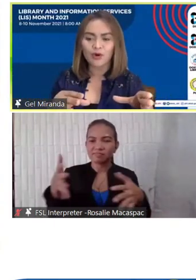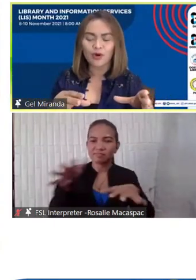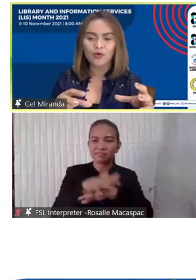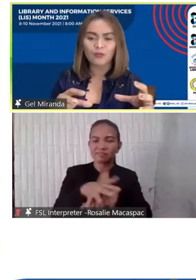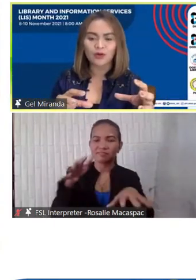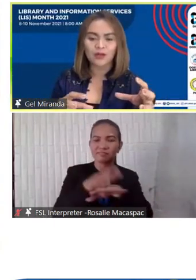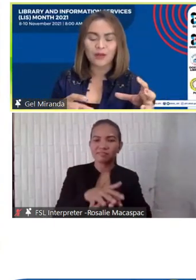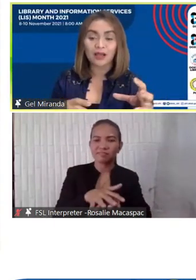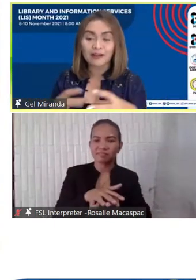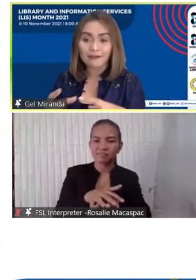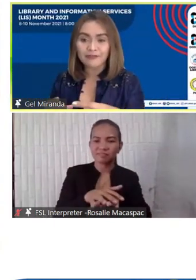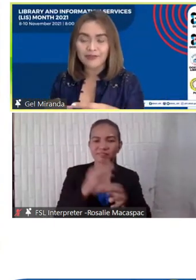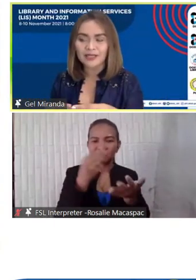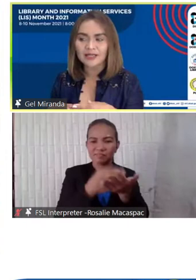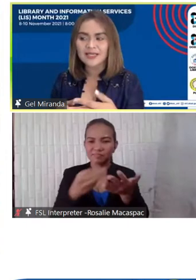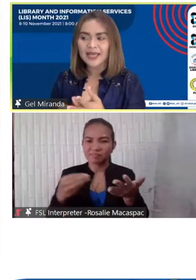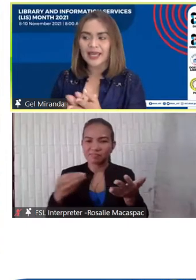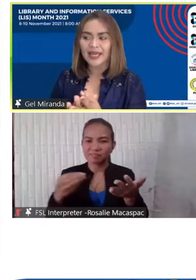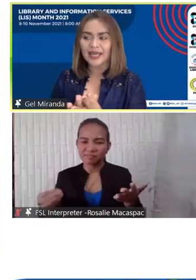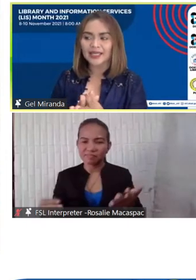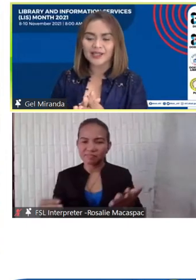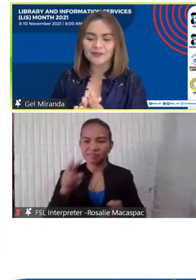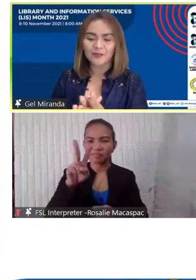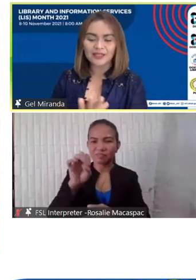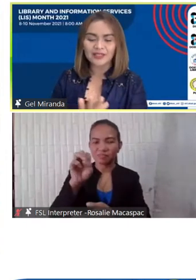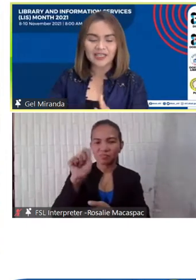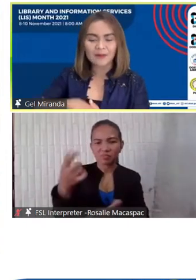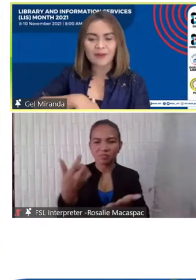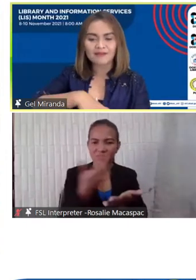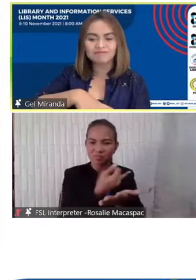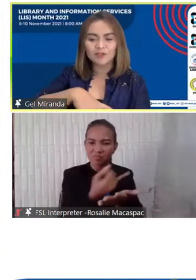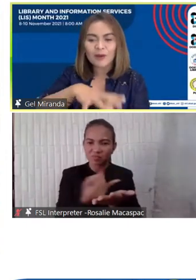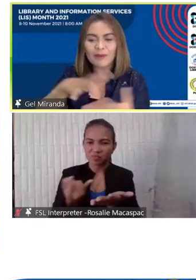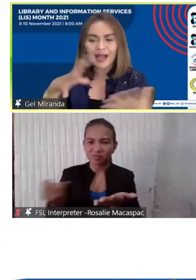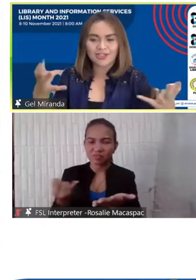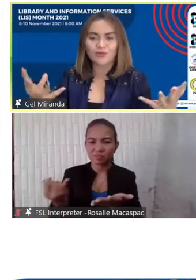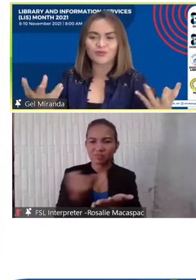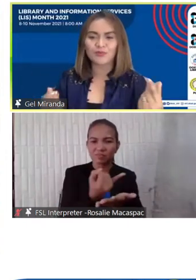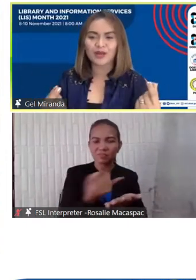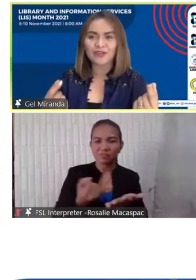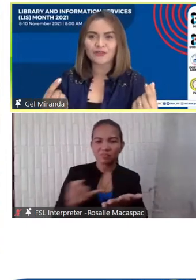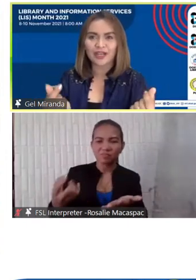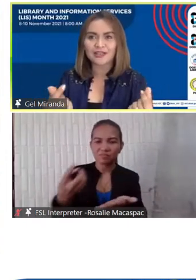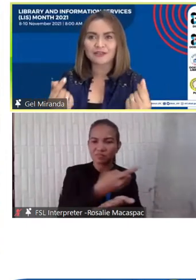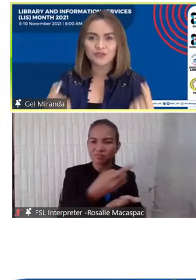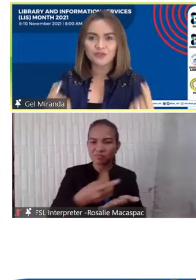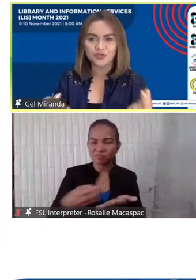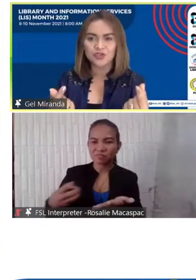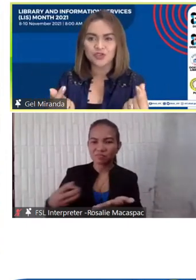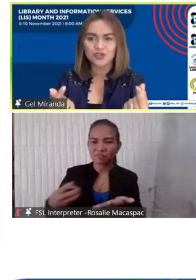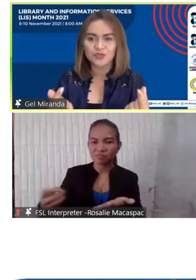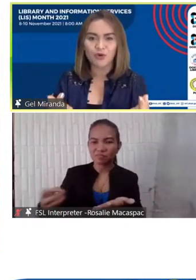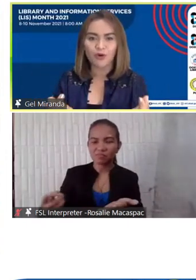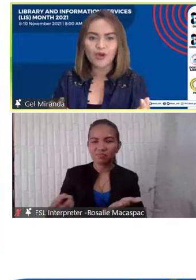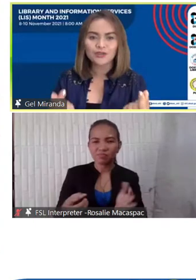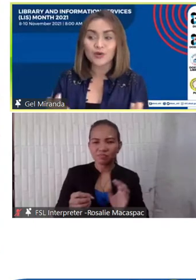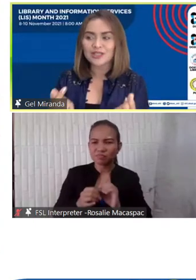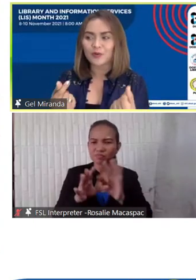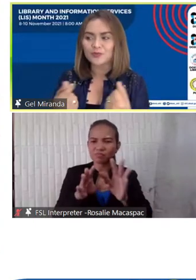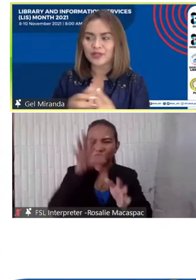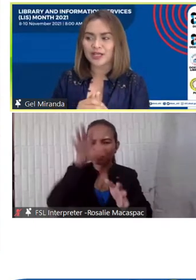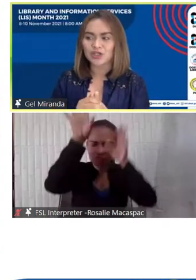materials mo, kung meron ka mga graphics, and pwede ka na maglumabas yung, kumbaga yung creative juice mo doon